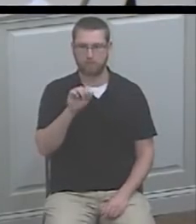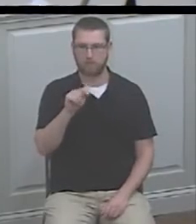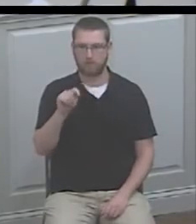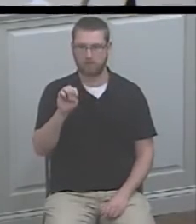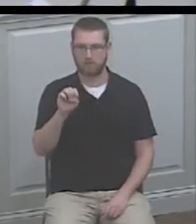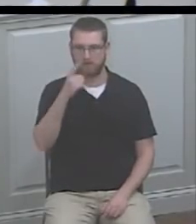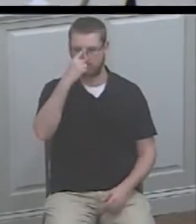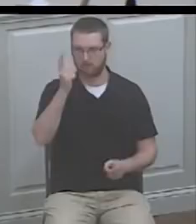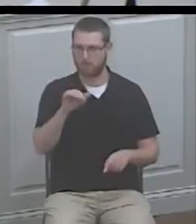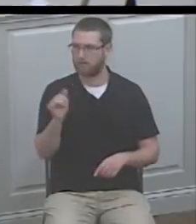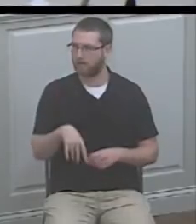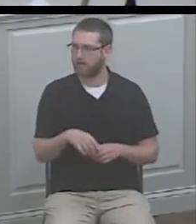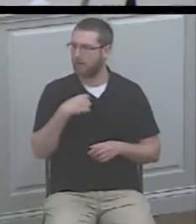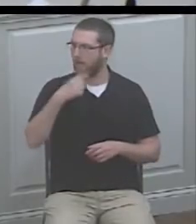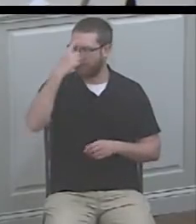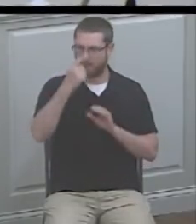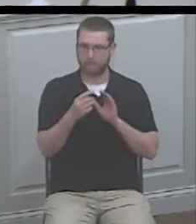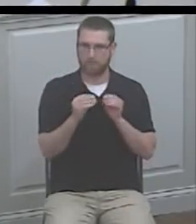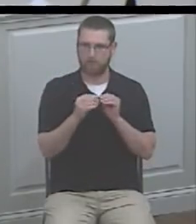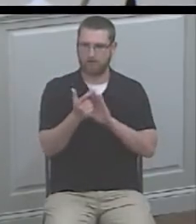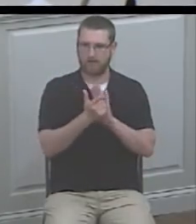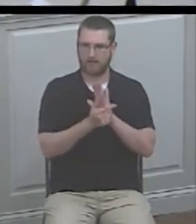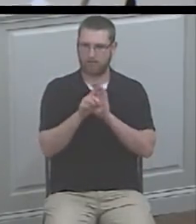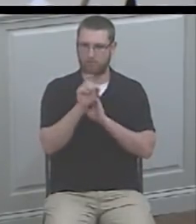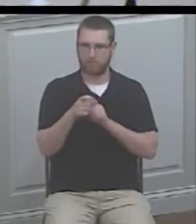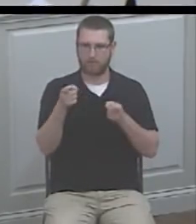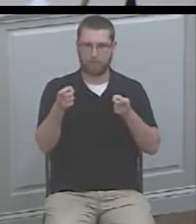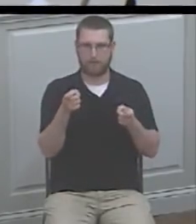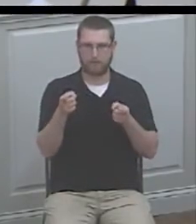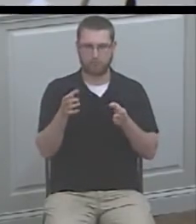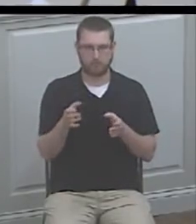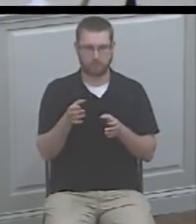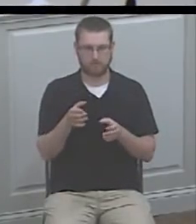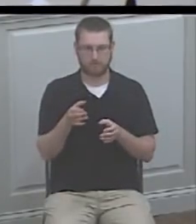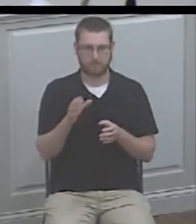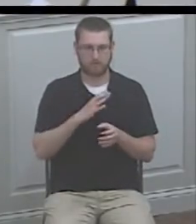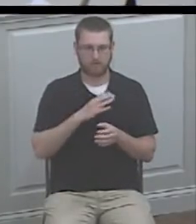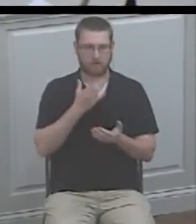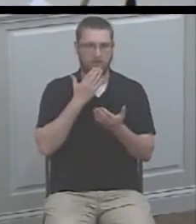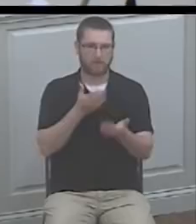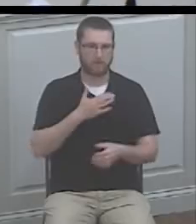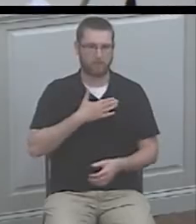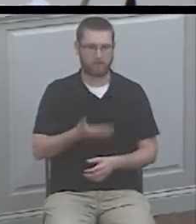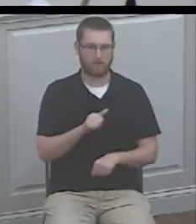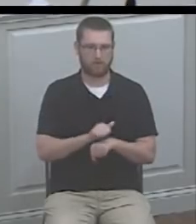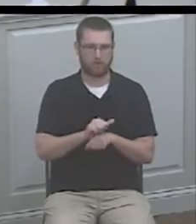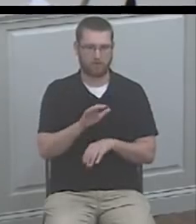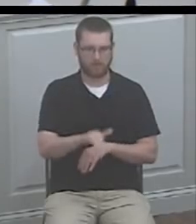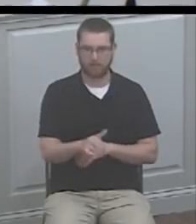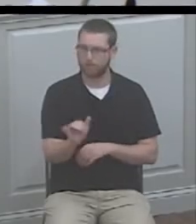all due respect, Mayor, I think it's a legal question I think management can take with that. I mean, I appreciate Bridget's work on it,